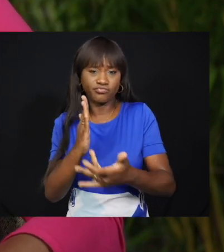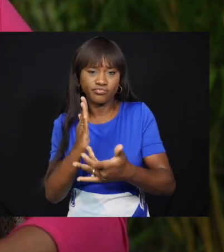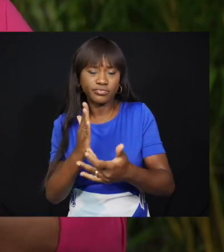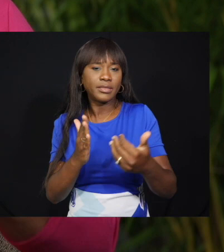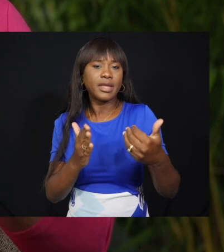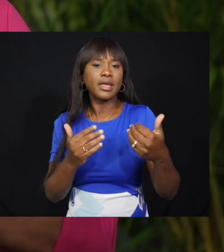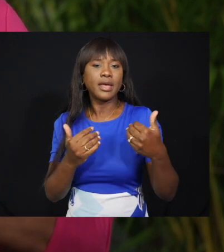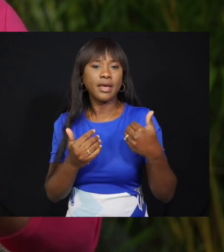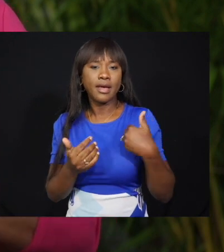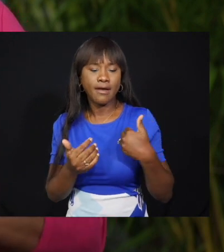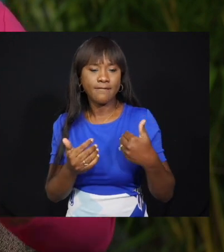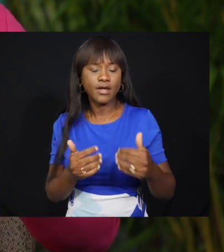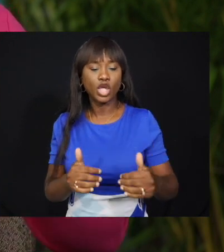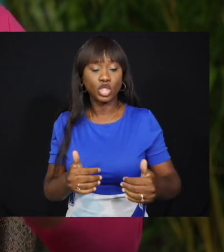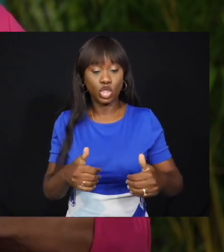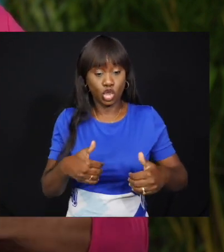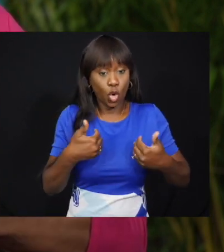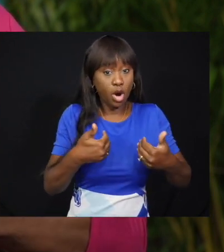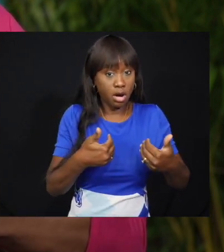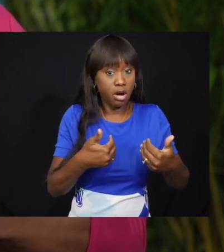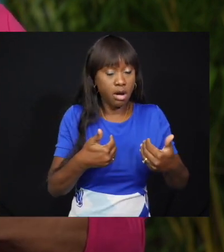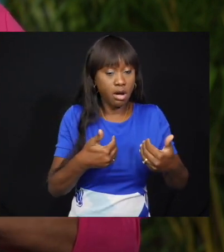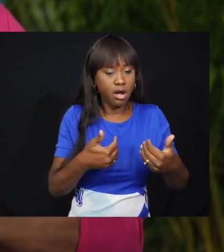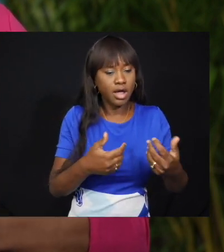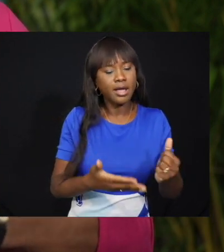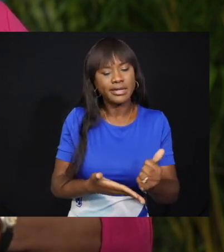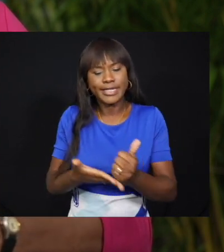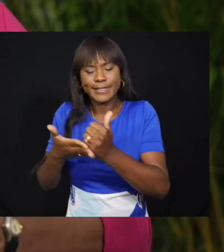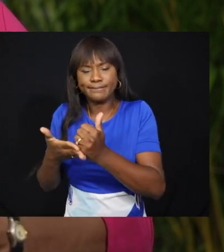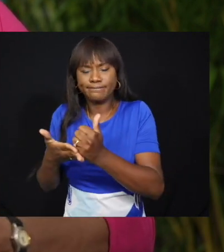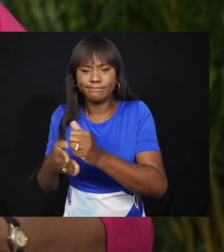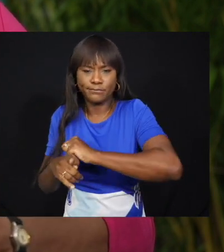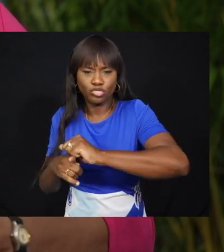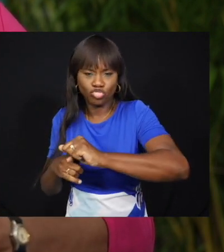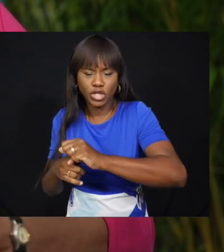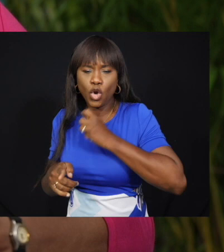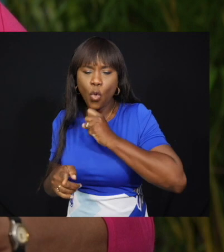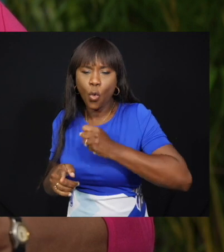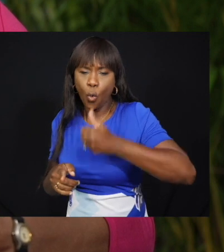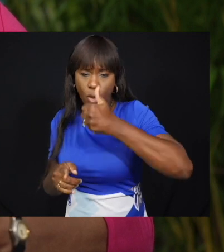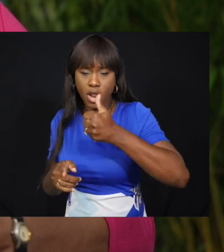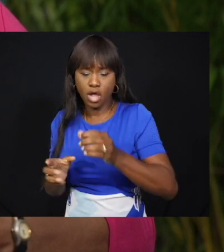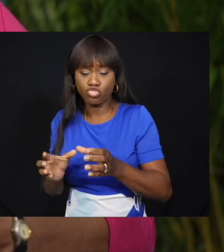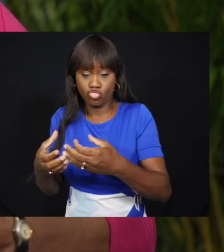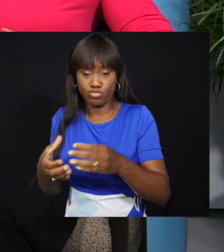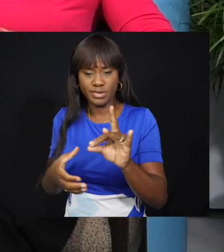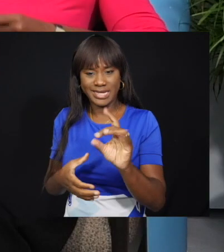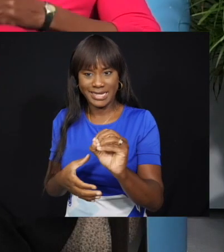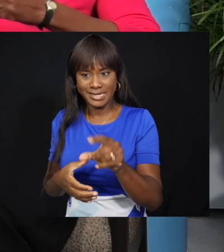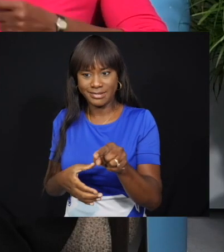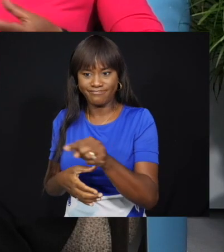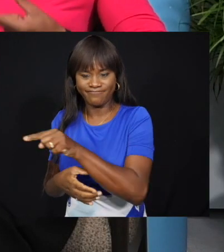technology, we have sometimes the young old helping to train the oldest old. You see what is happening